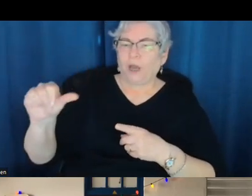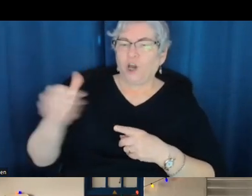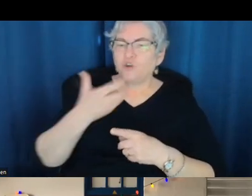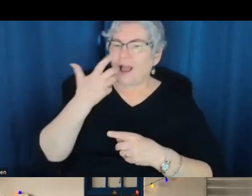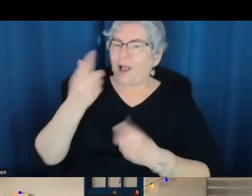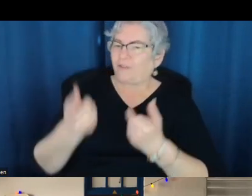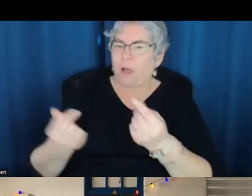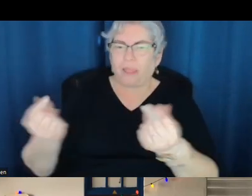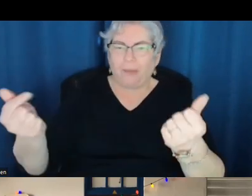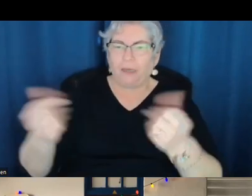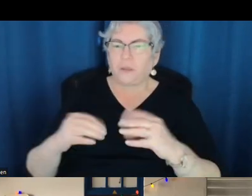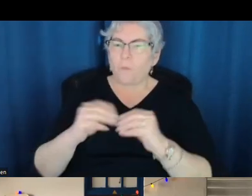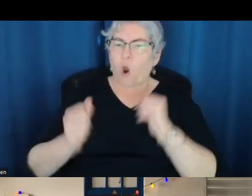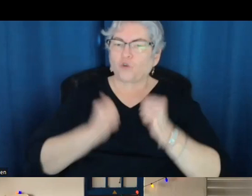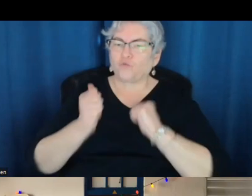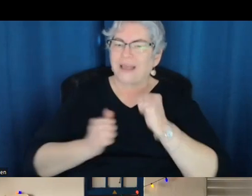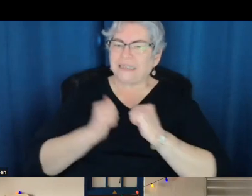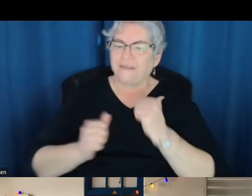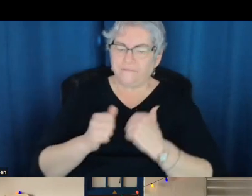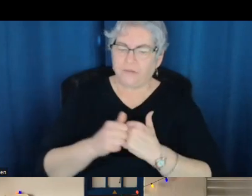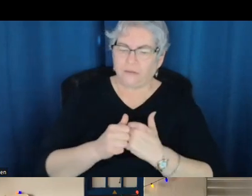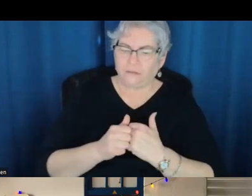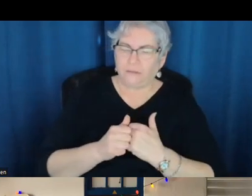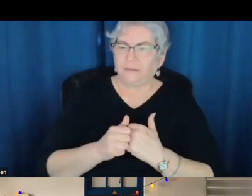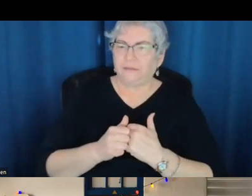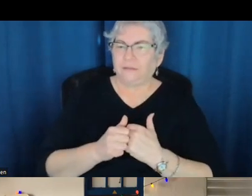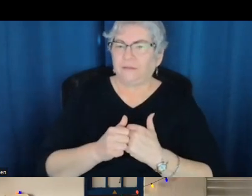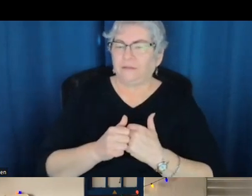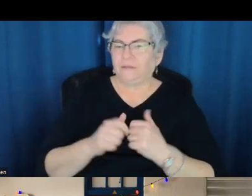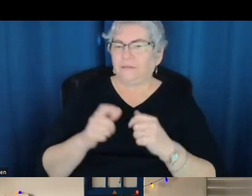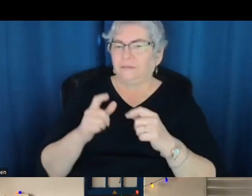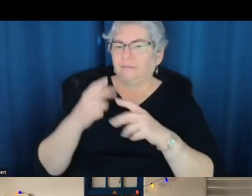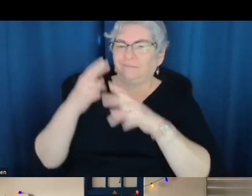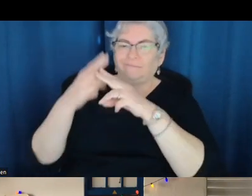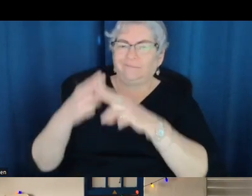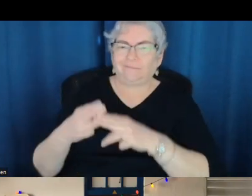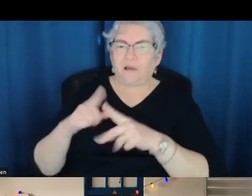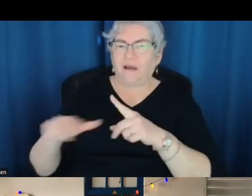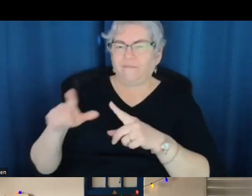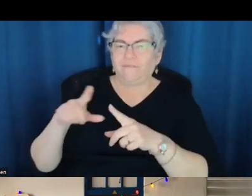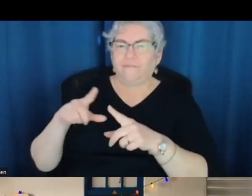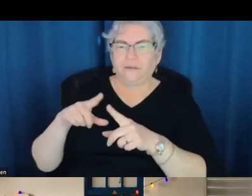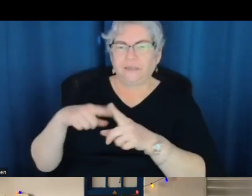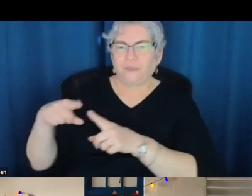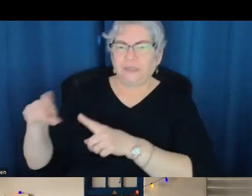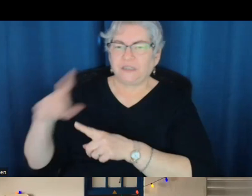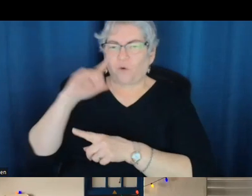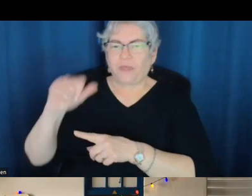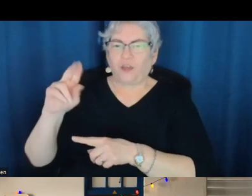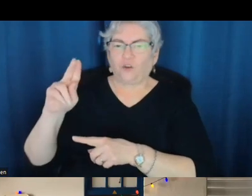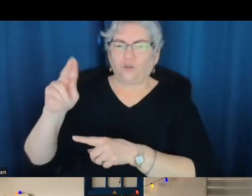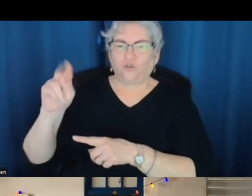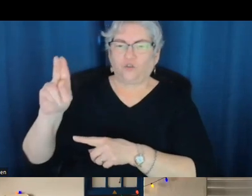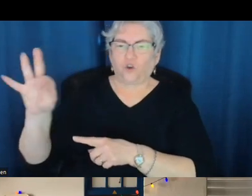eliminate the more aggressive stoloniferous colonial species of turf grass before